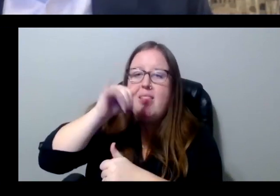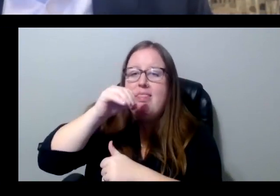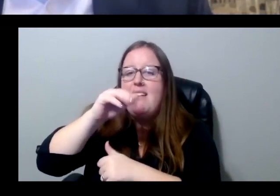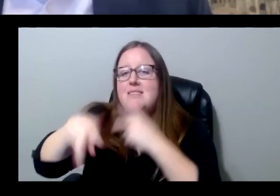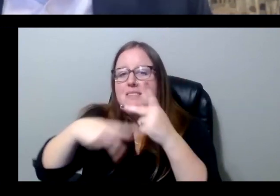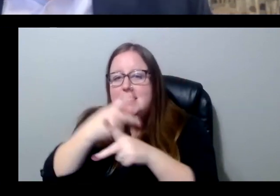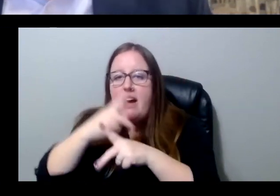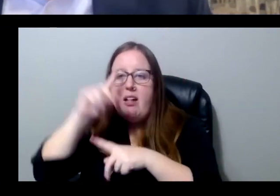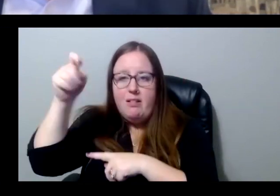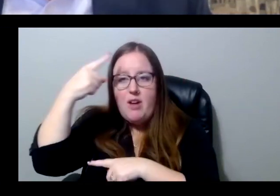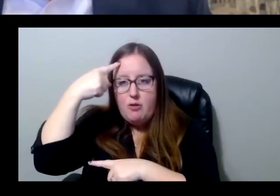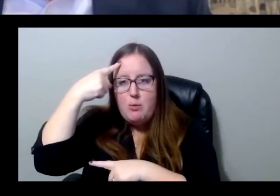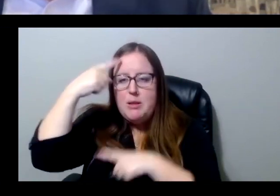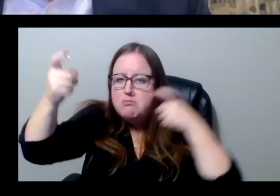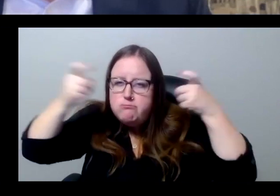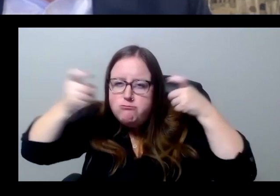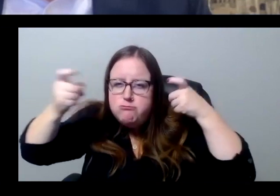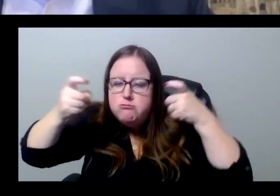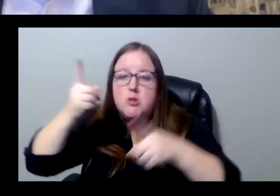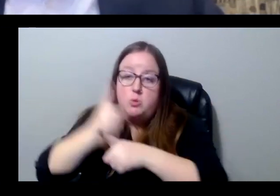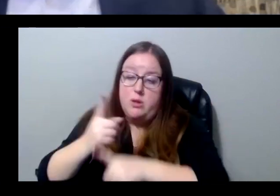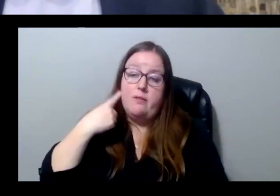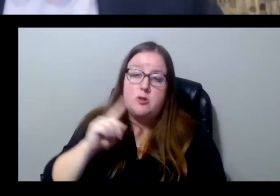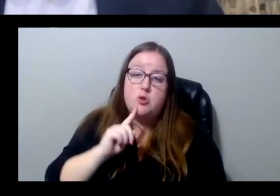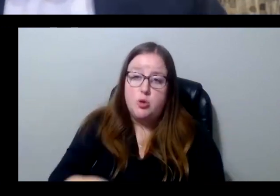with, I'm fine with. Okay.